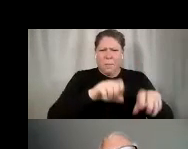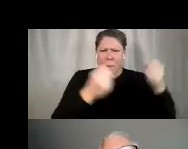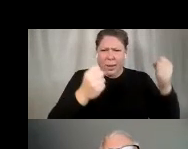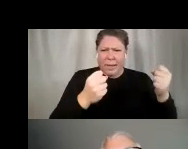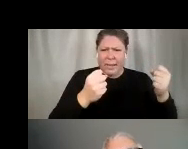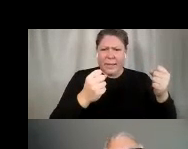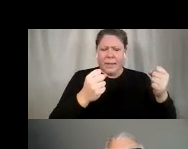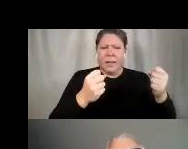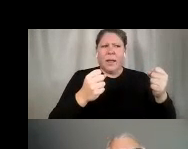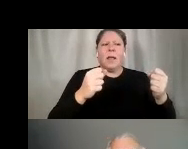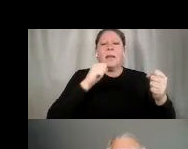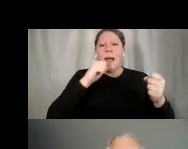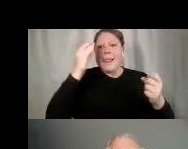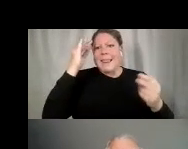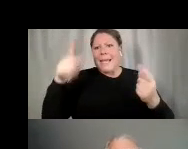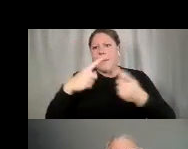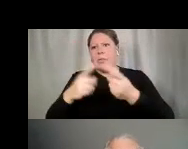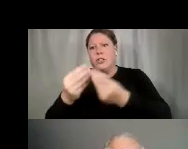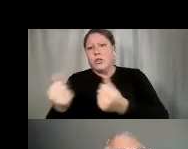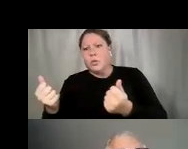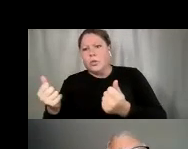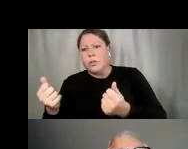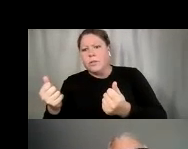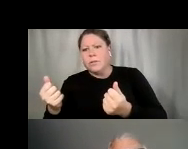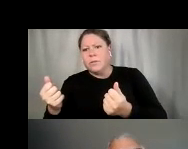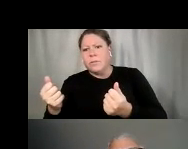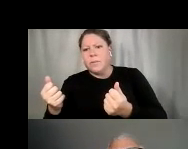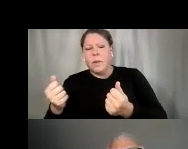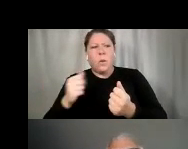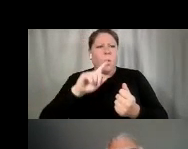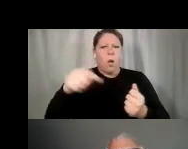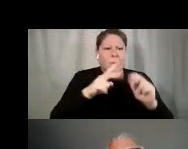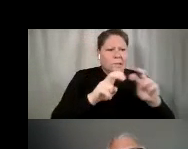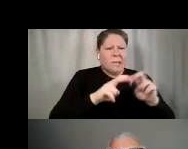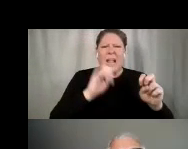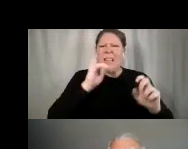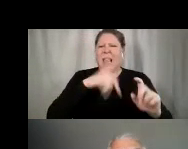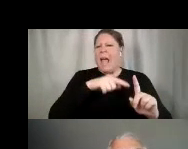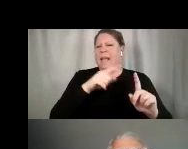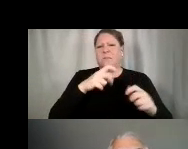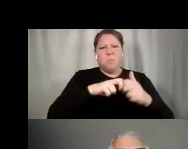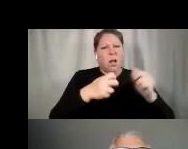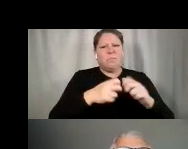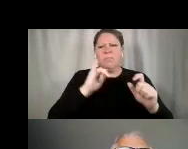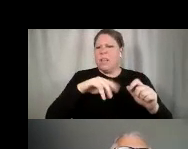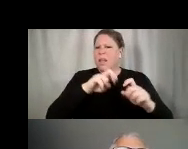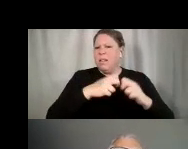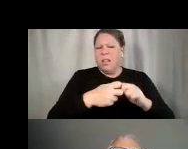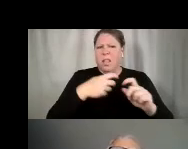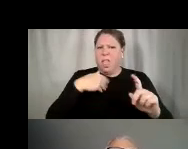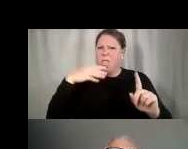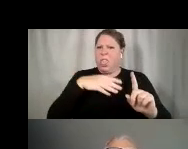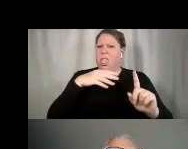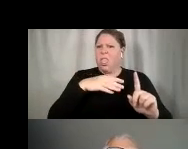on the way to fix it. So sometimes we'll look at the symptom of the problem, and when we get to root cause, we'll be able to kind